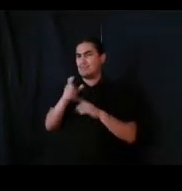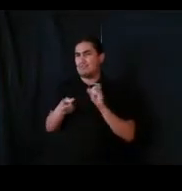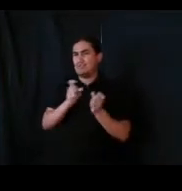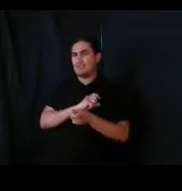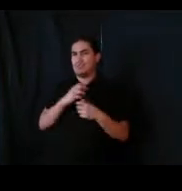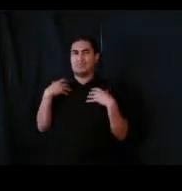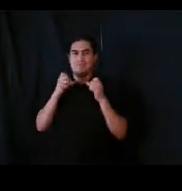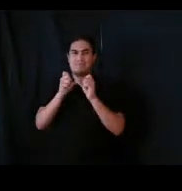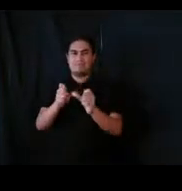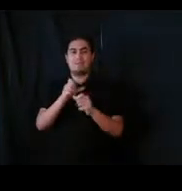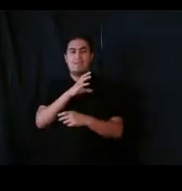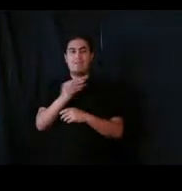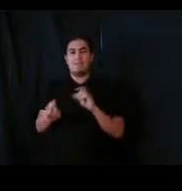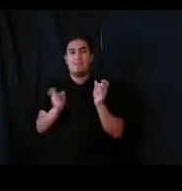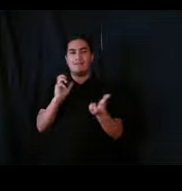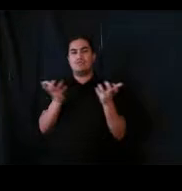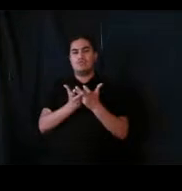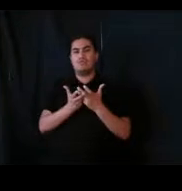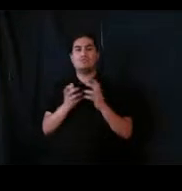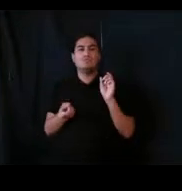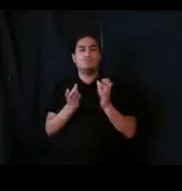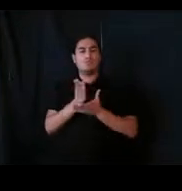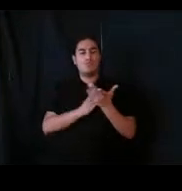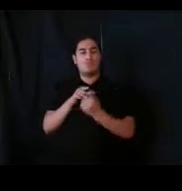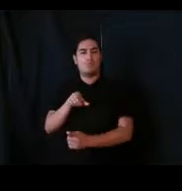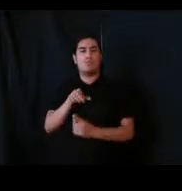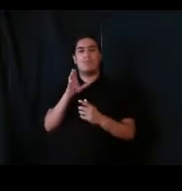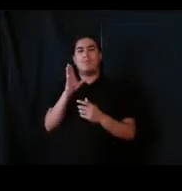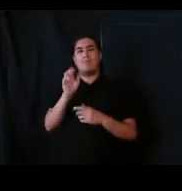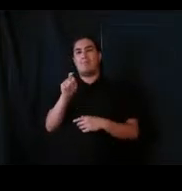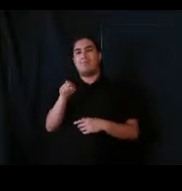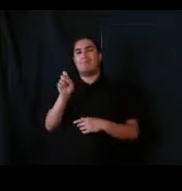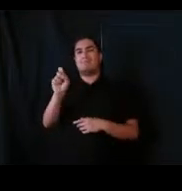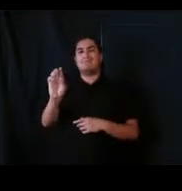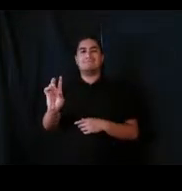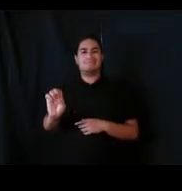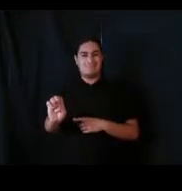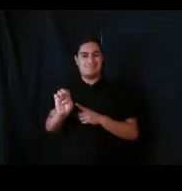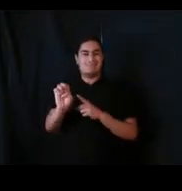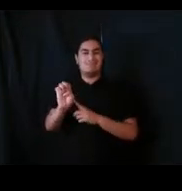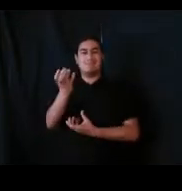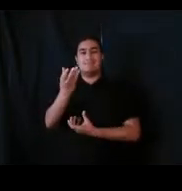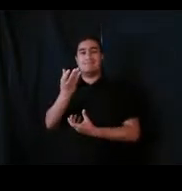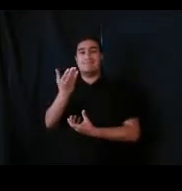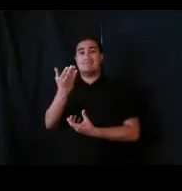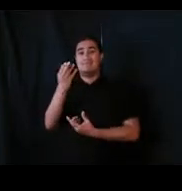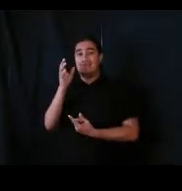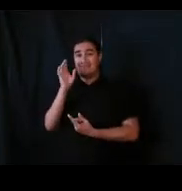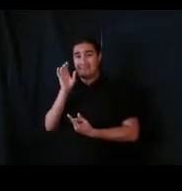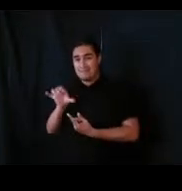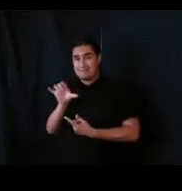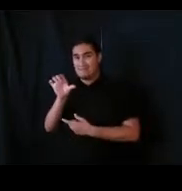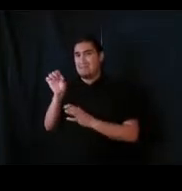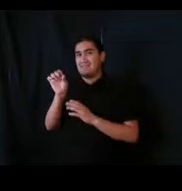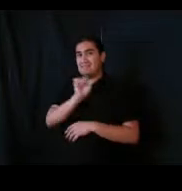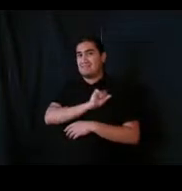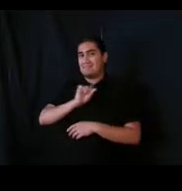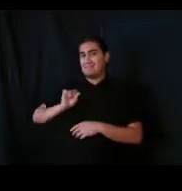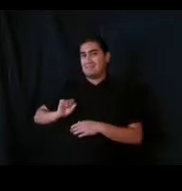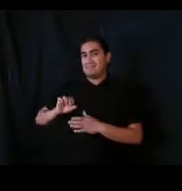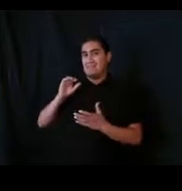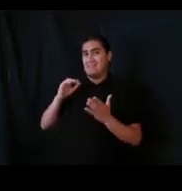and adaptation section and in appendix e which is which is in the senate which is the senate bill 1 competitive programs